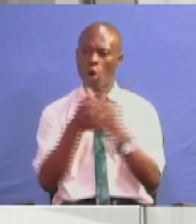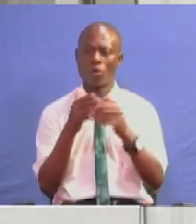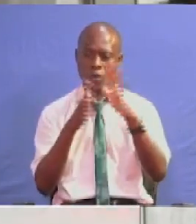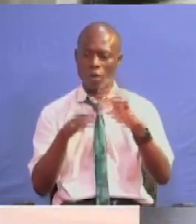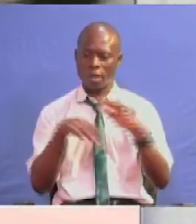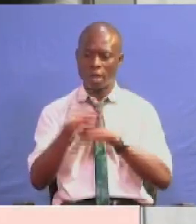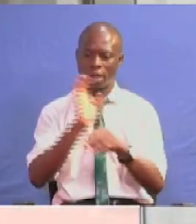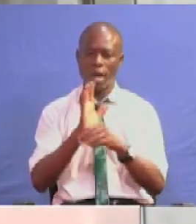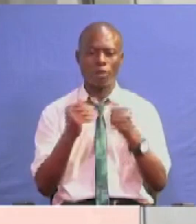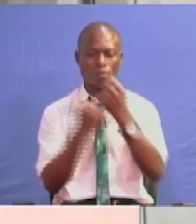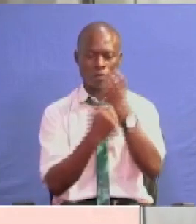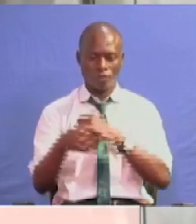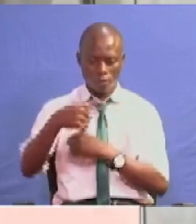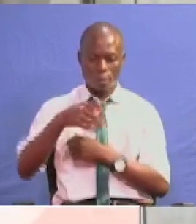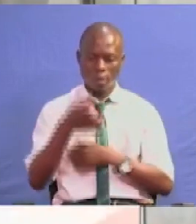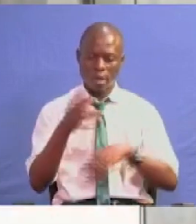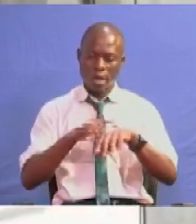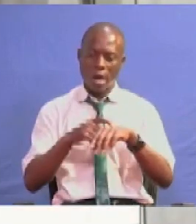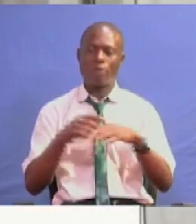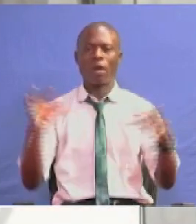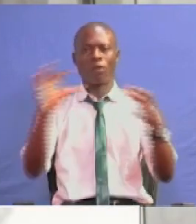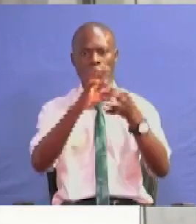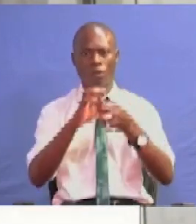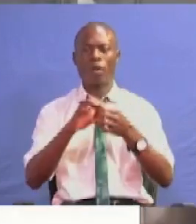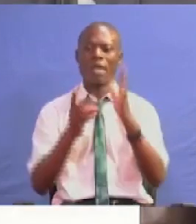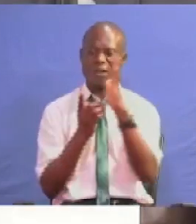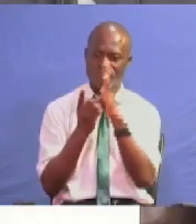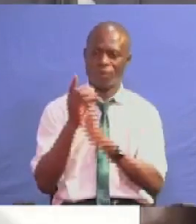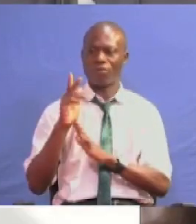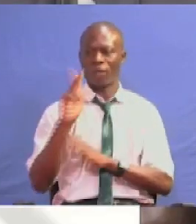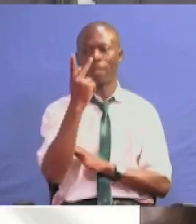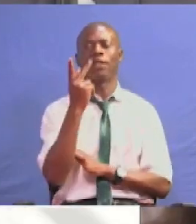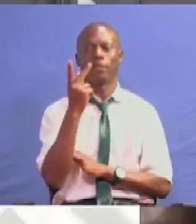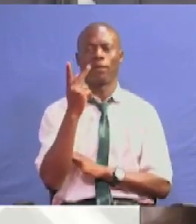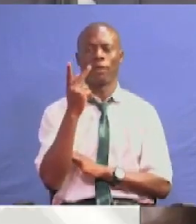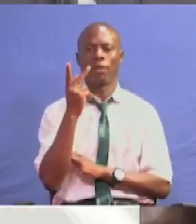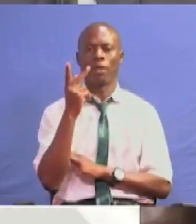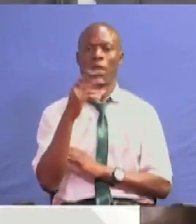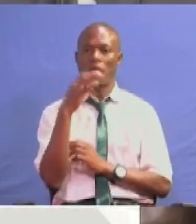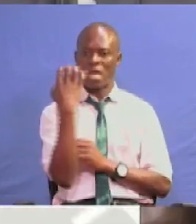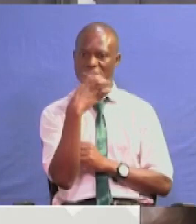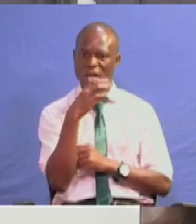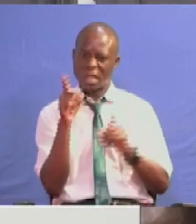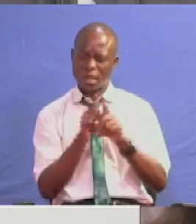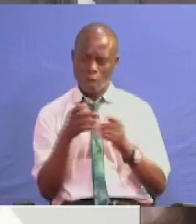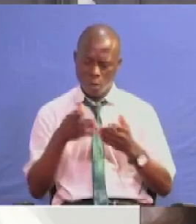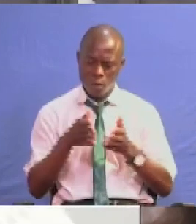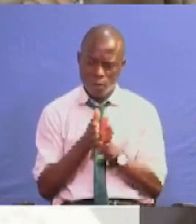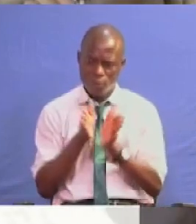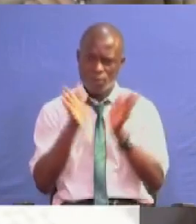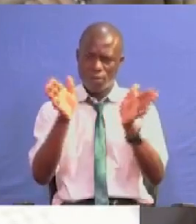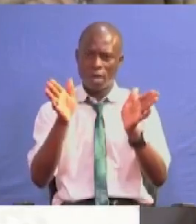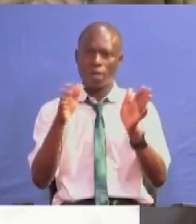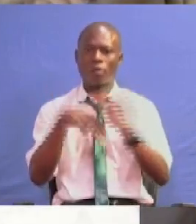waku tusaidia. This time, tushikane mkono tujenge taifa la Kenya. Gachagua also officially launched the construction of the